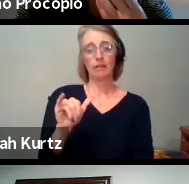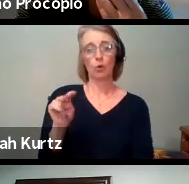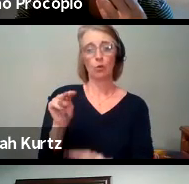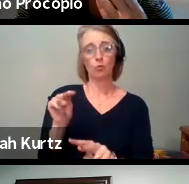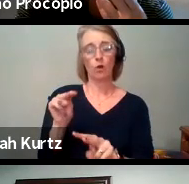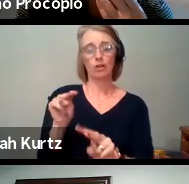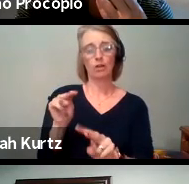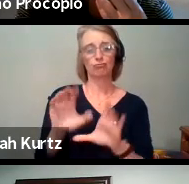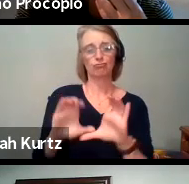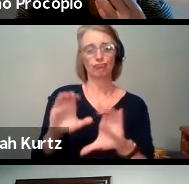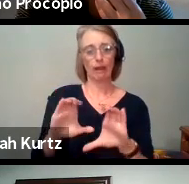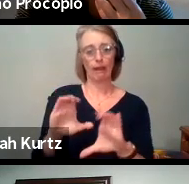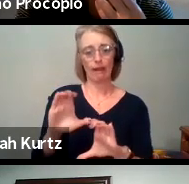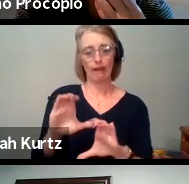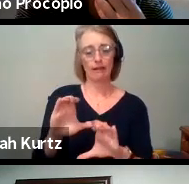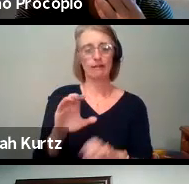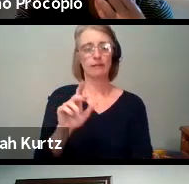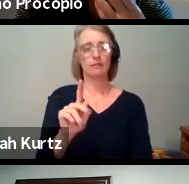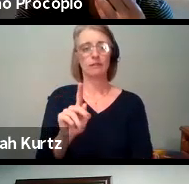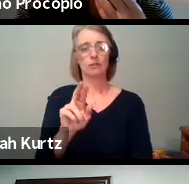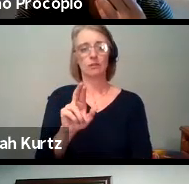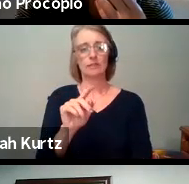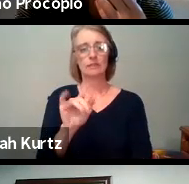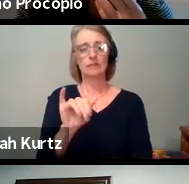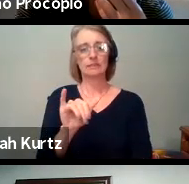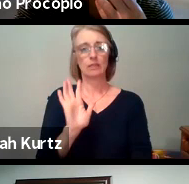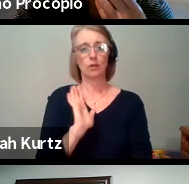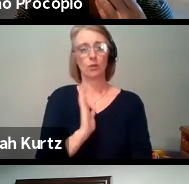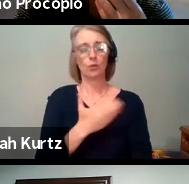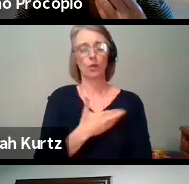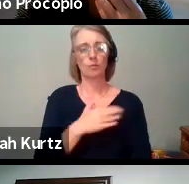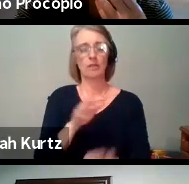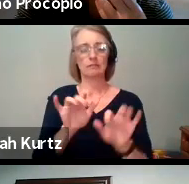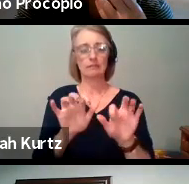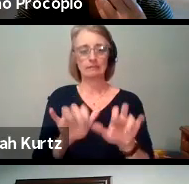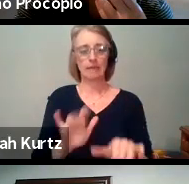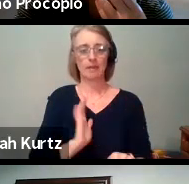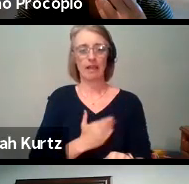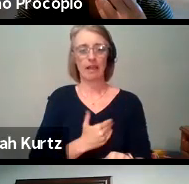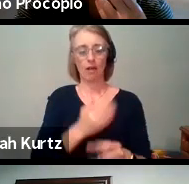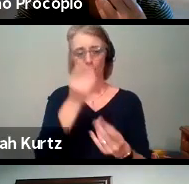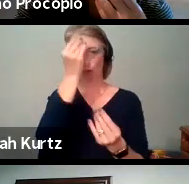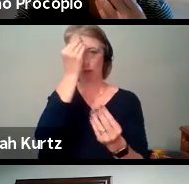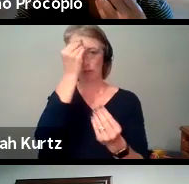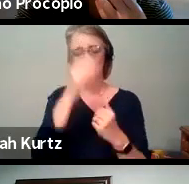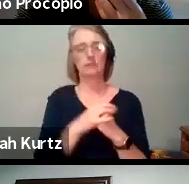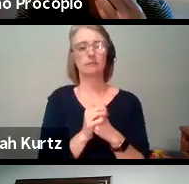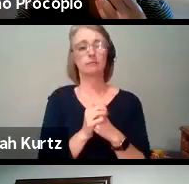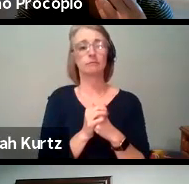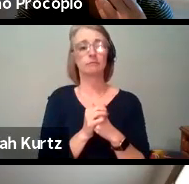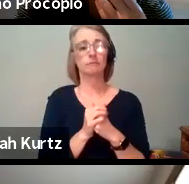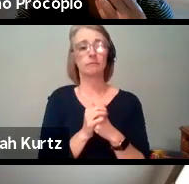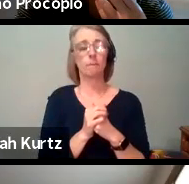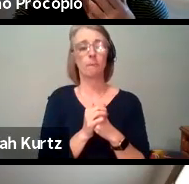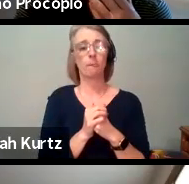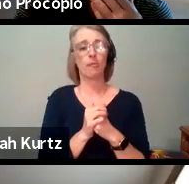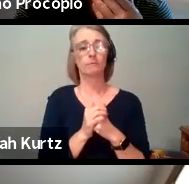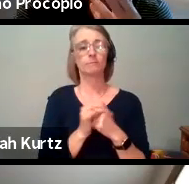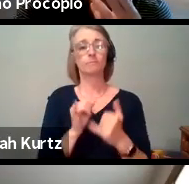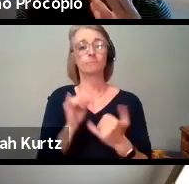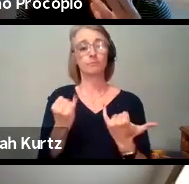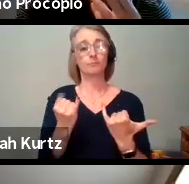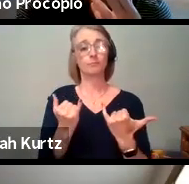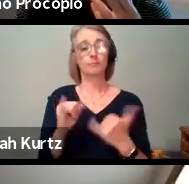us. And we have Christy Frail, who will be capturing our thoughts. So I am going to have